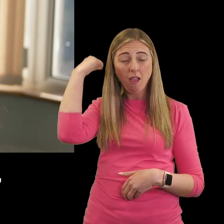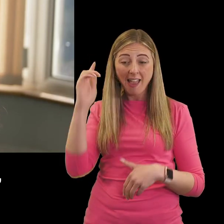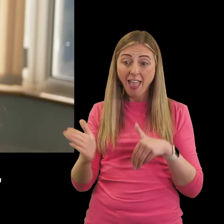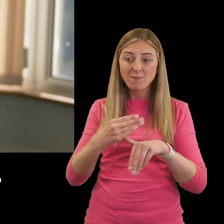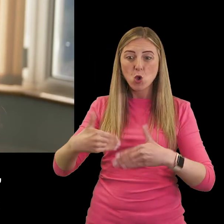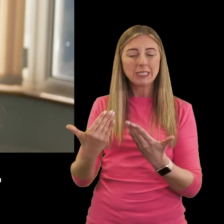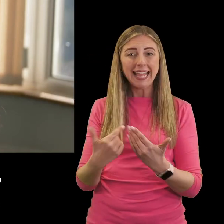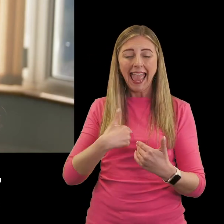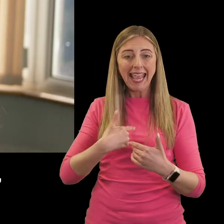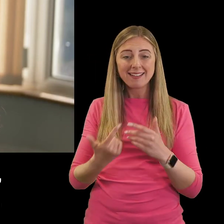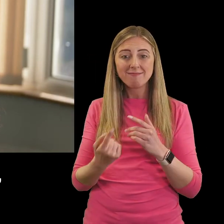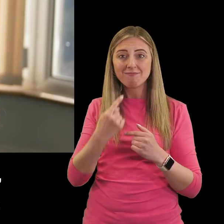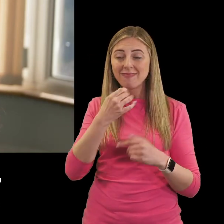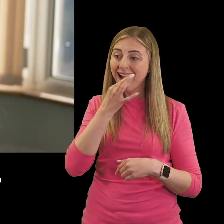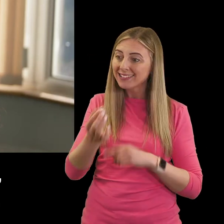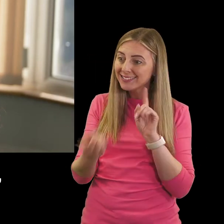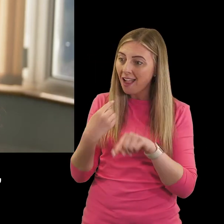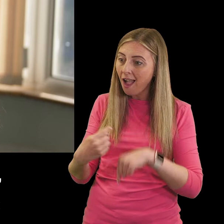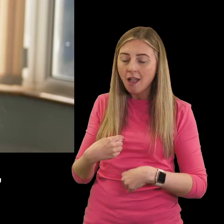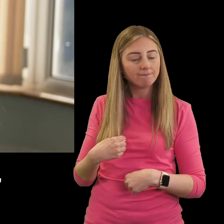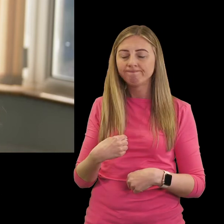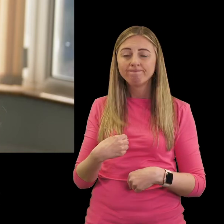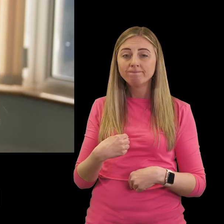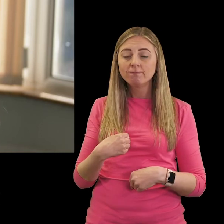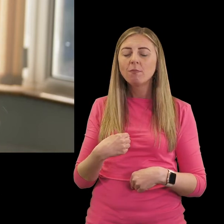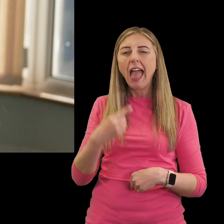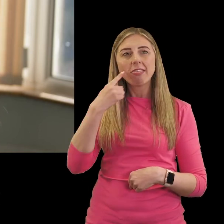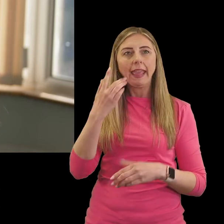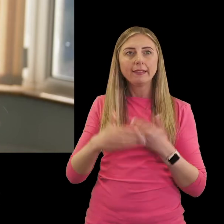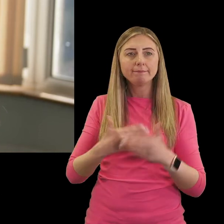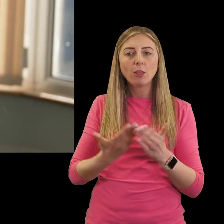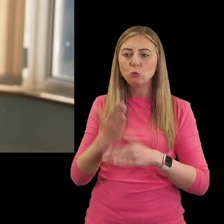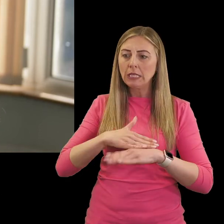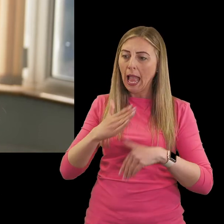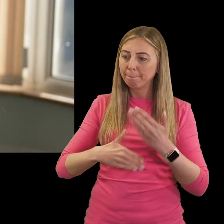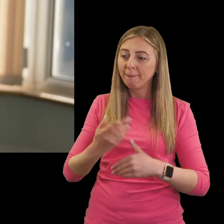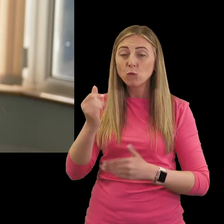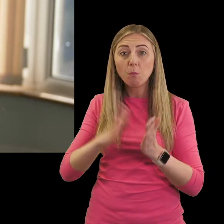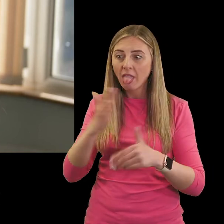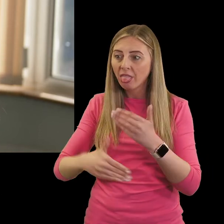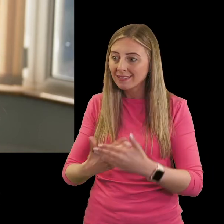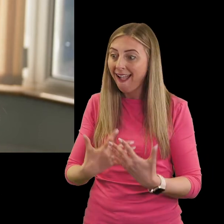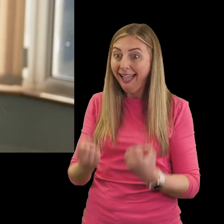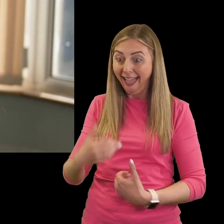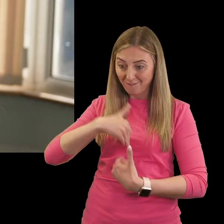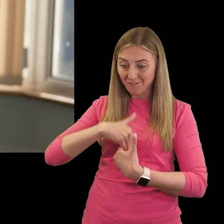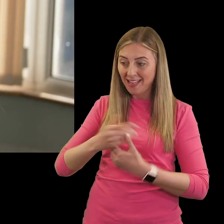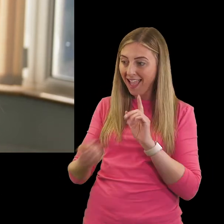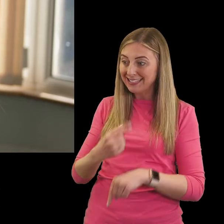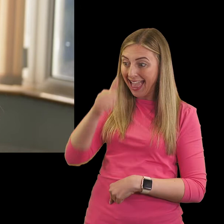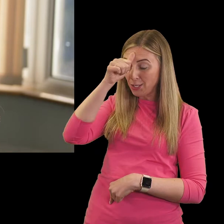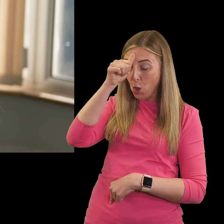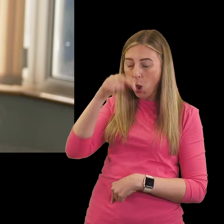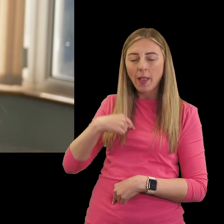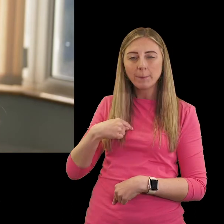have all the answers, but I definitely did after a few months, but I still wasn't quite being listened to at that point. In like the